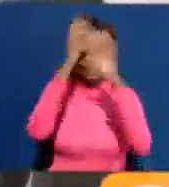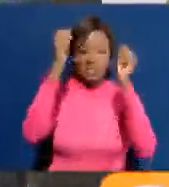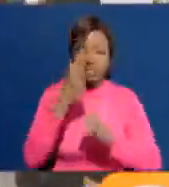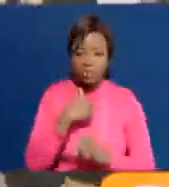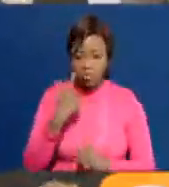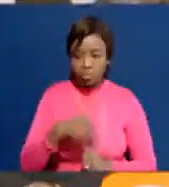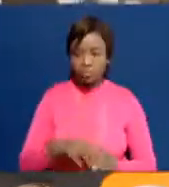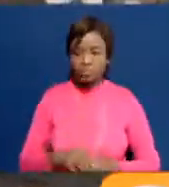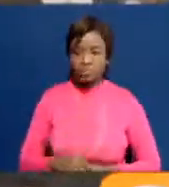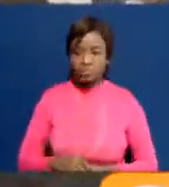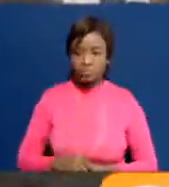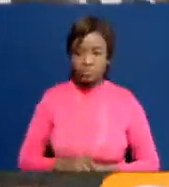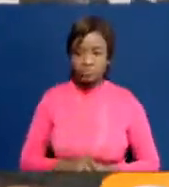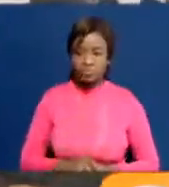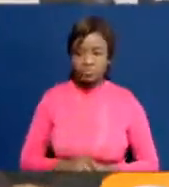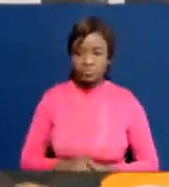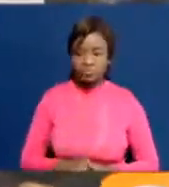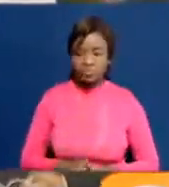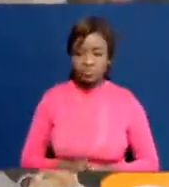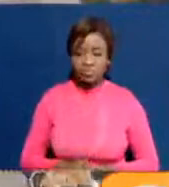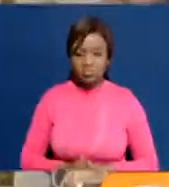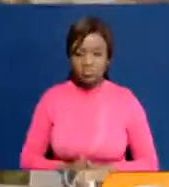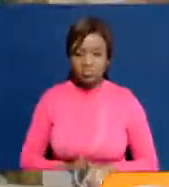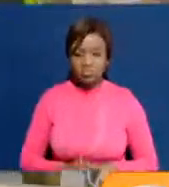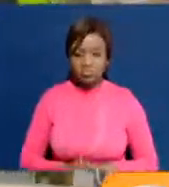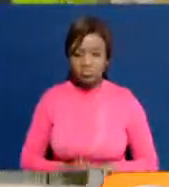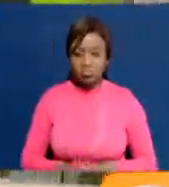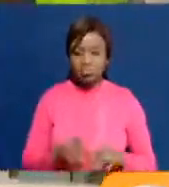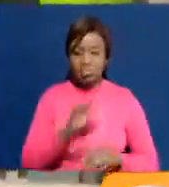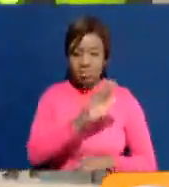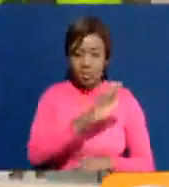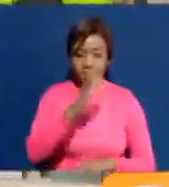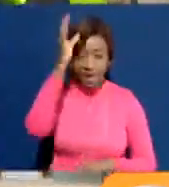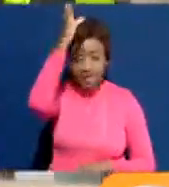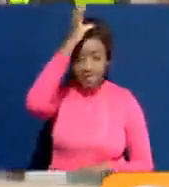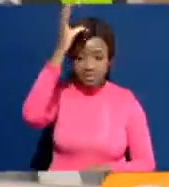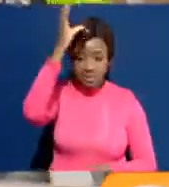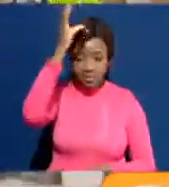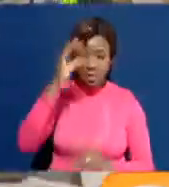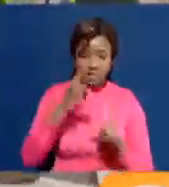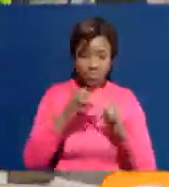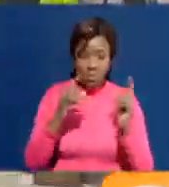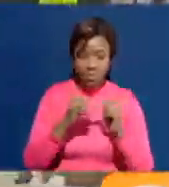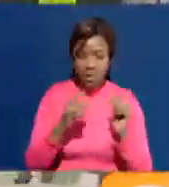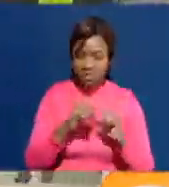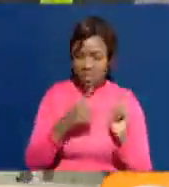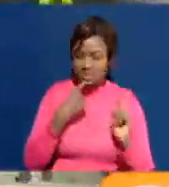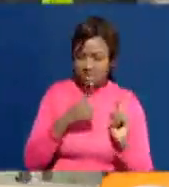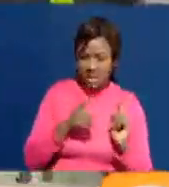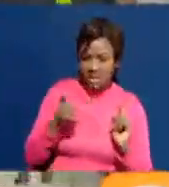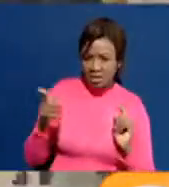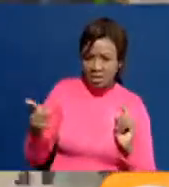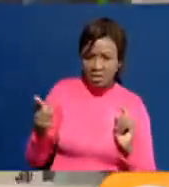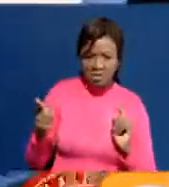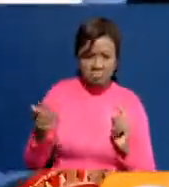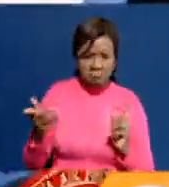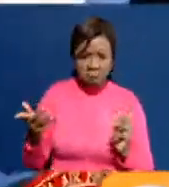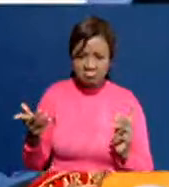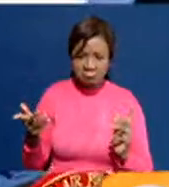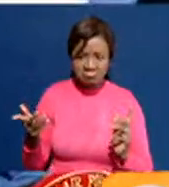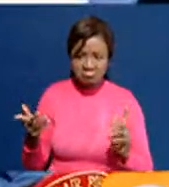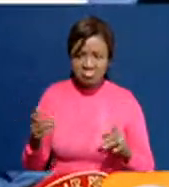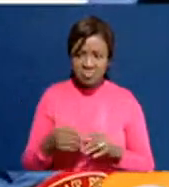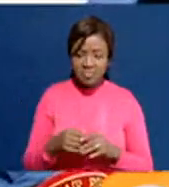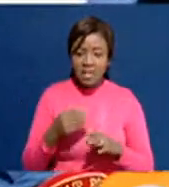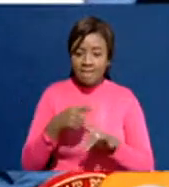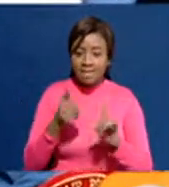August 2022. In all references in Chebukati's affidavit, Ogolla is not mentioned as having said a word. Before